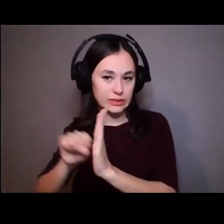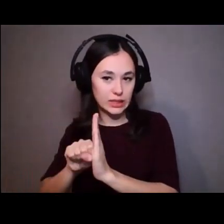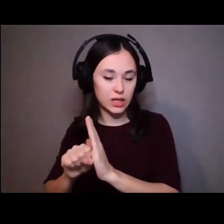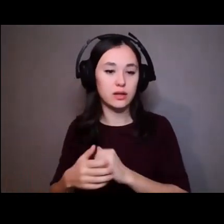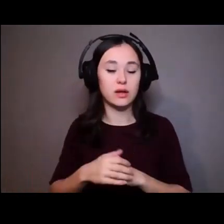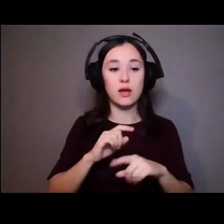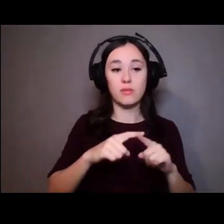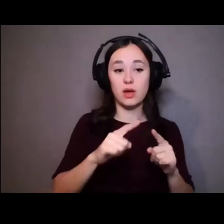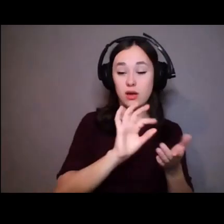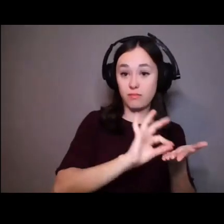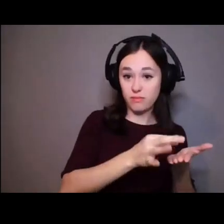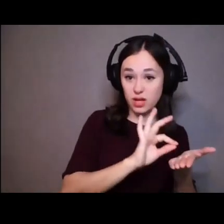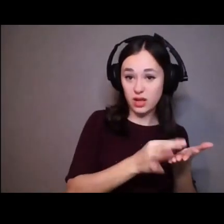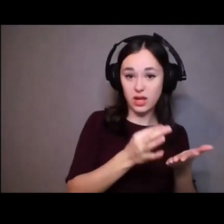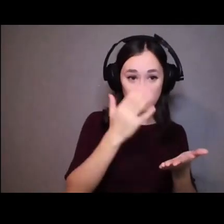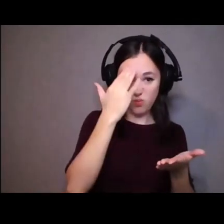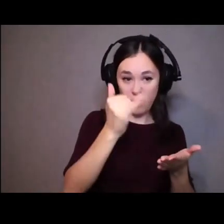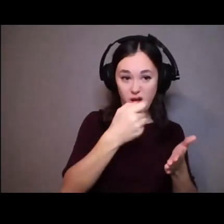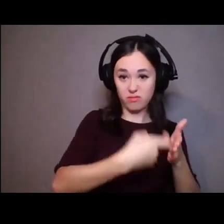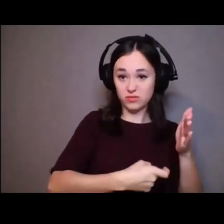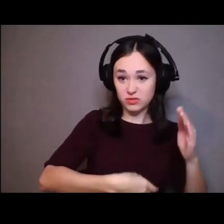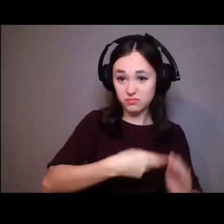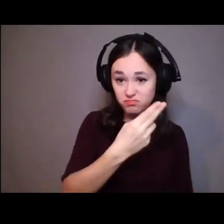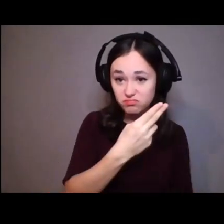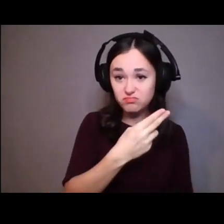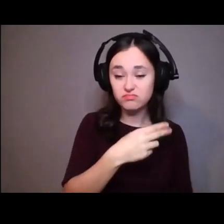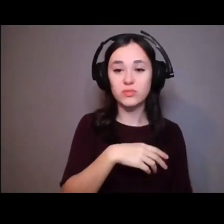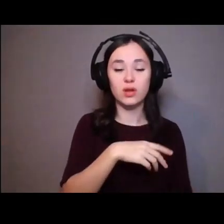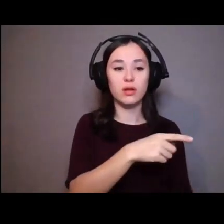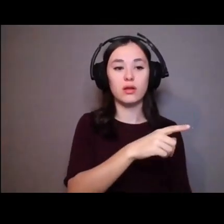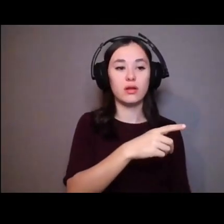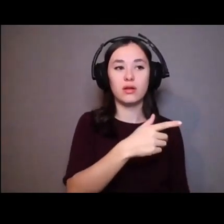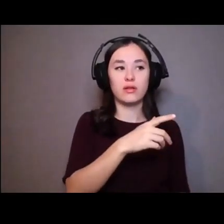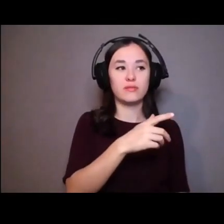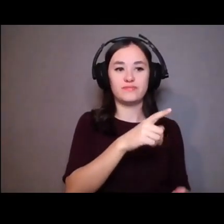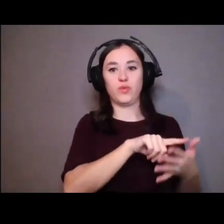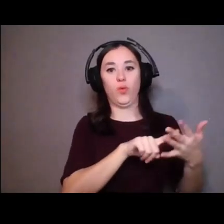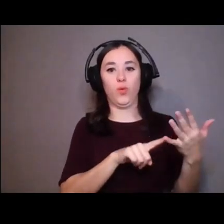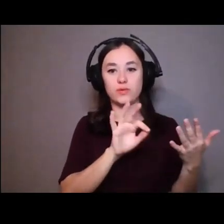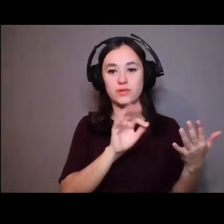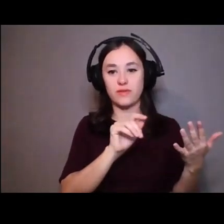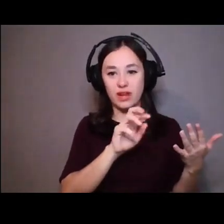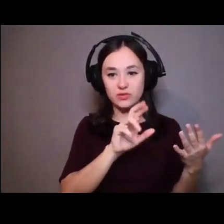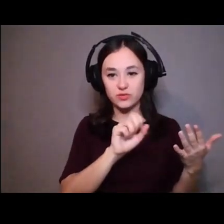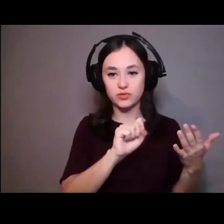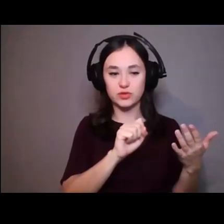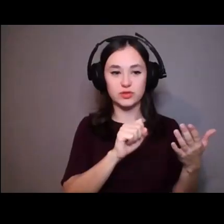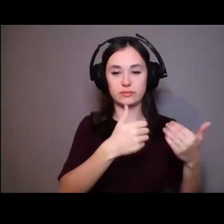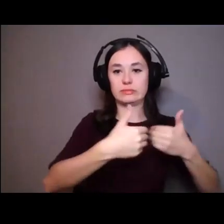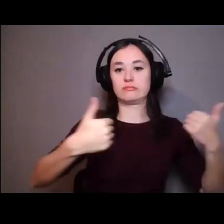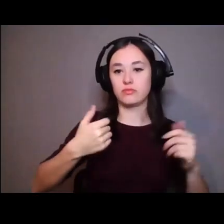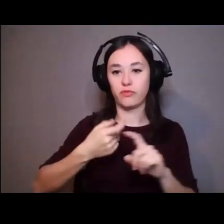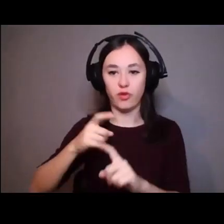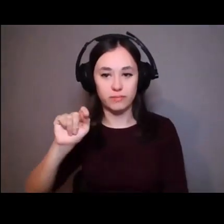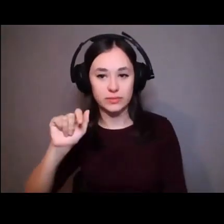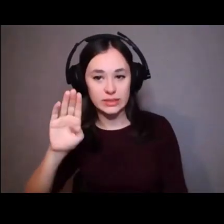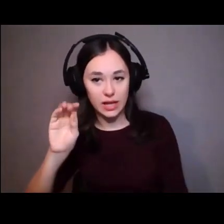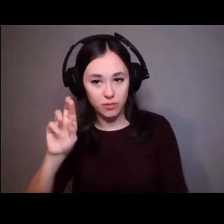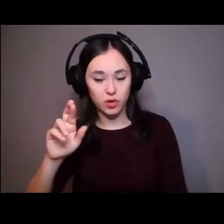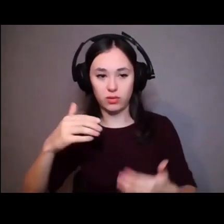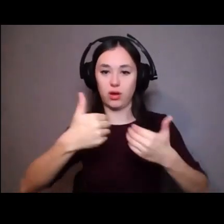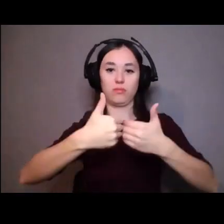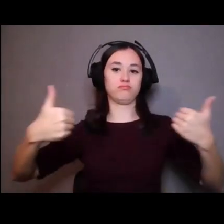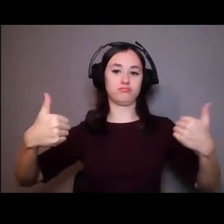drive Medicaid growth are really unrelated to the factors that control your TABOR cap. So the number of